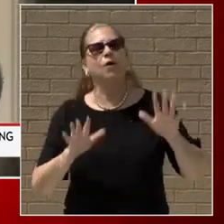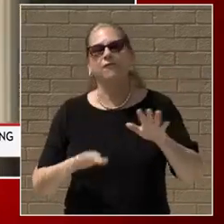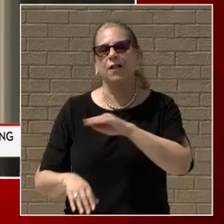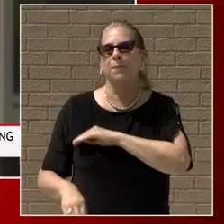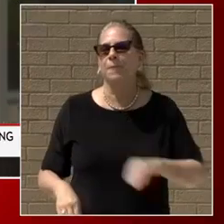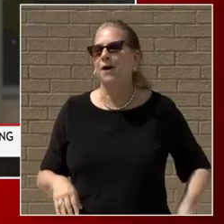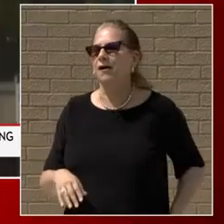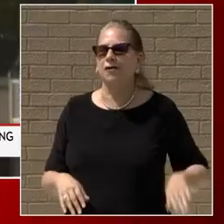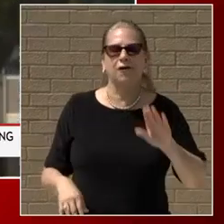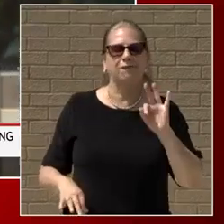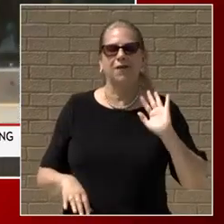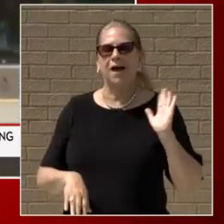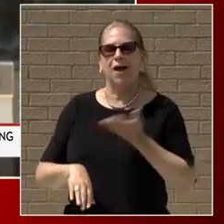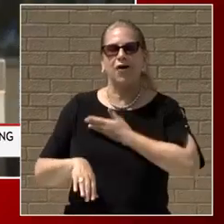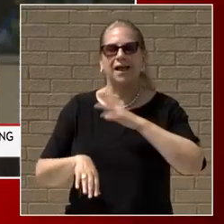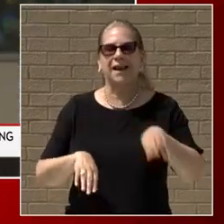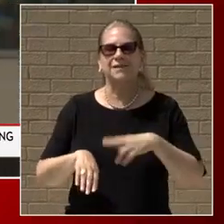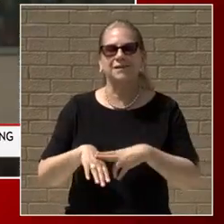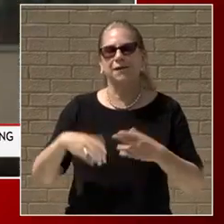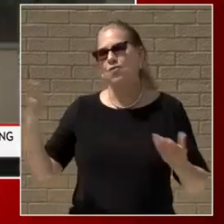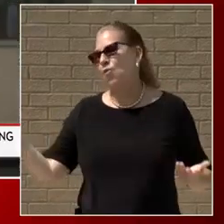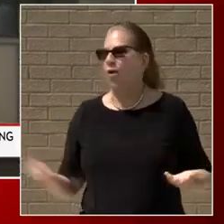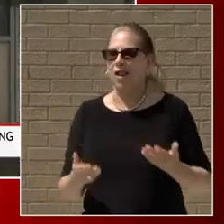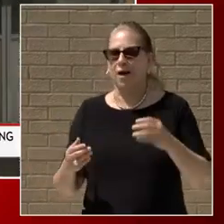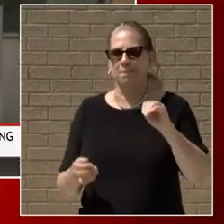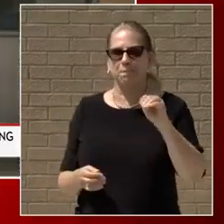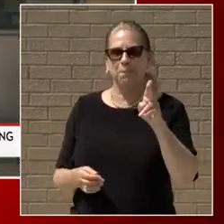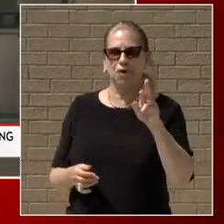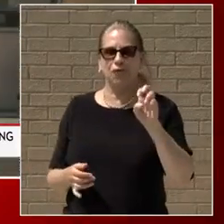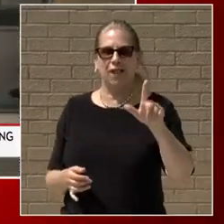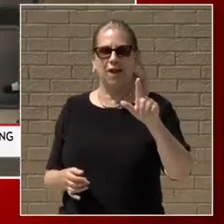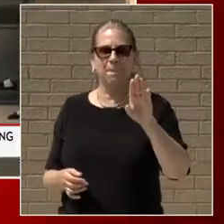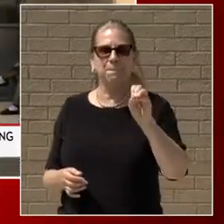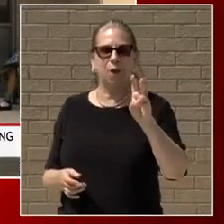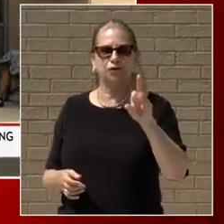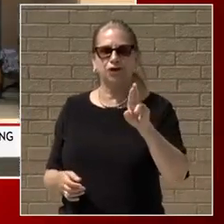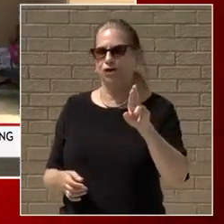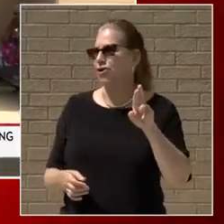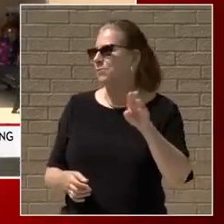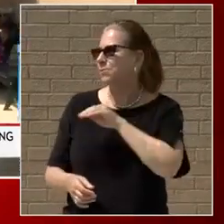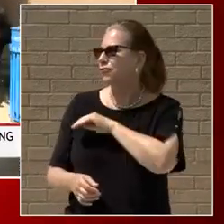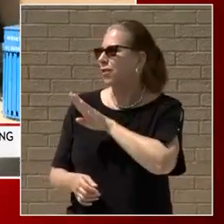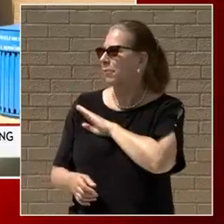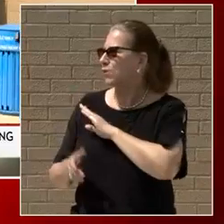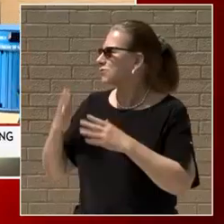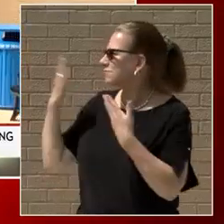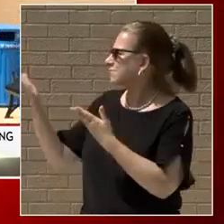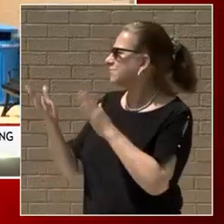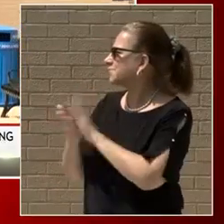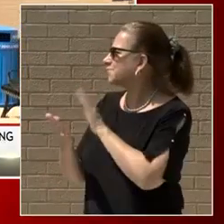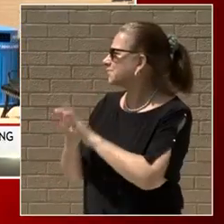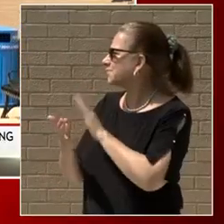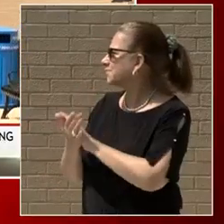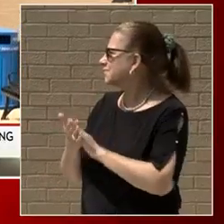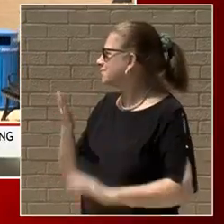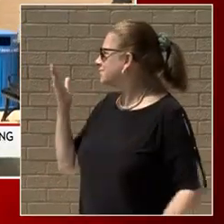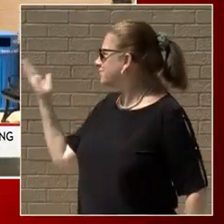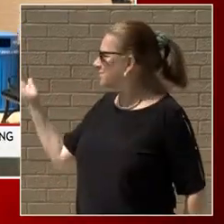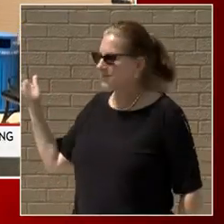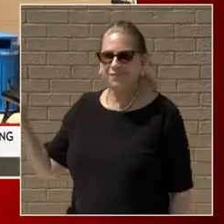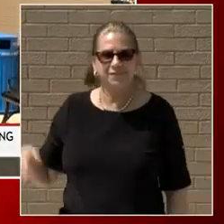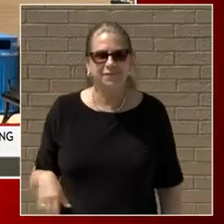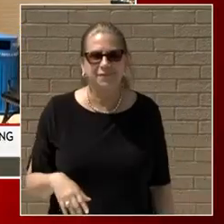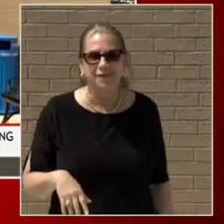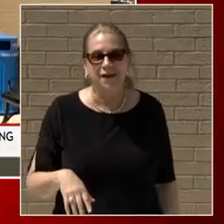introduce to you Mayor Muriel Bowser. Thank you. When I say Woody,